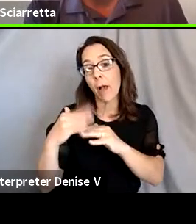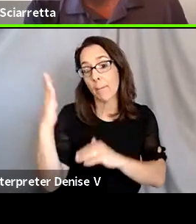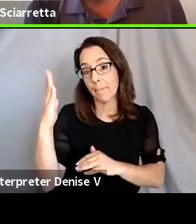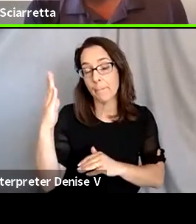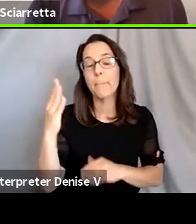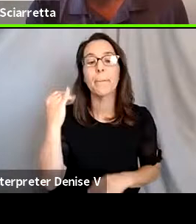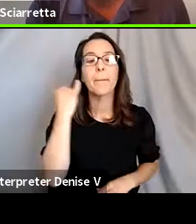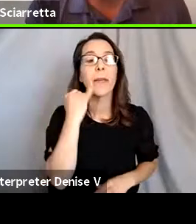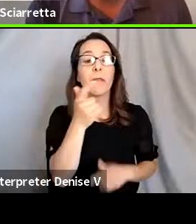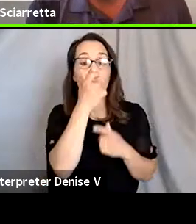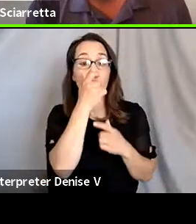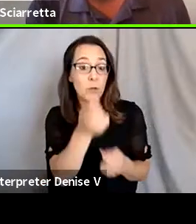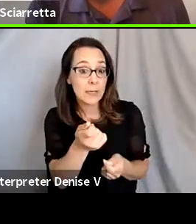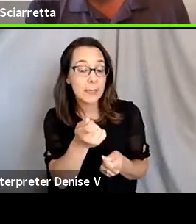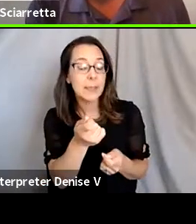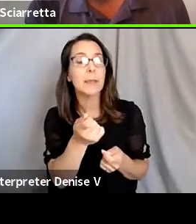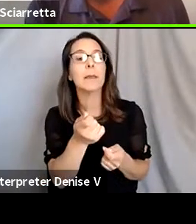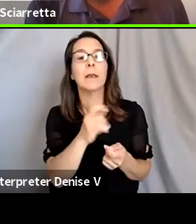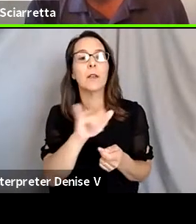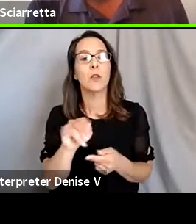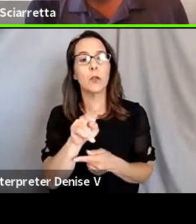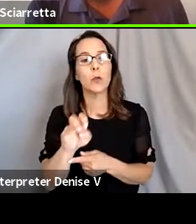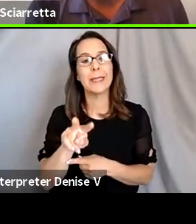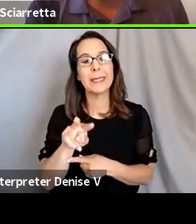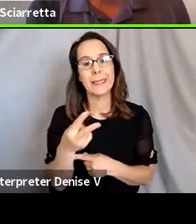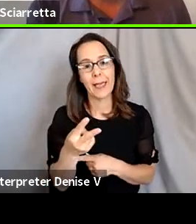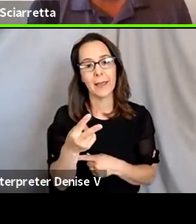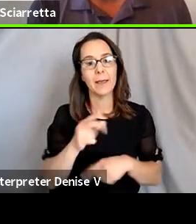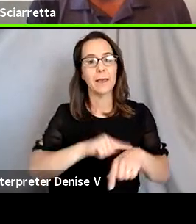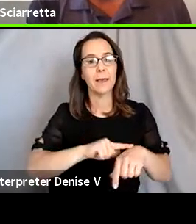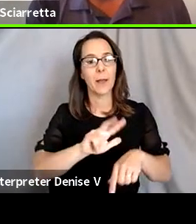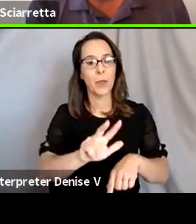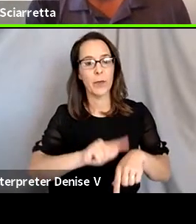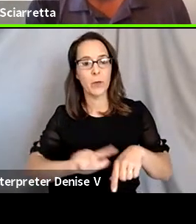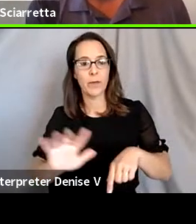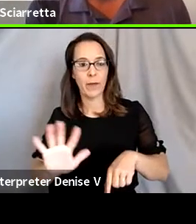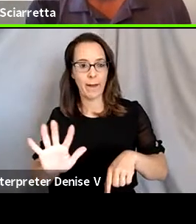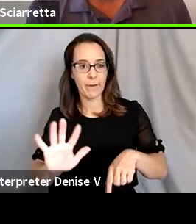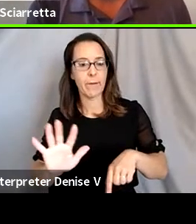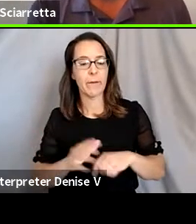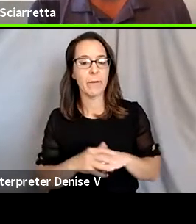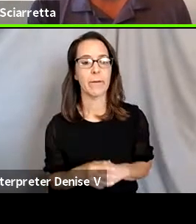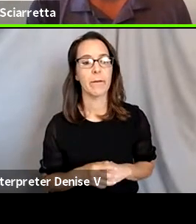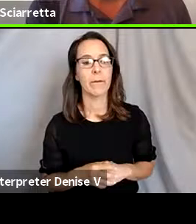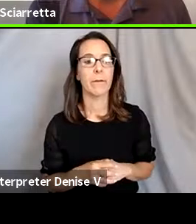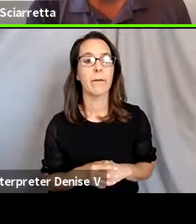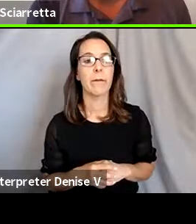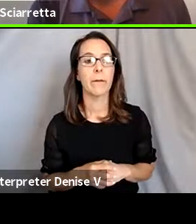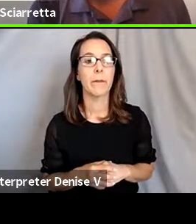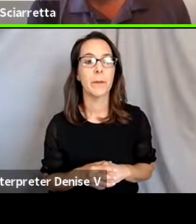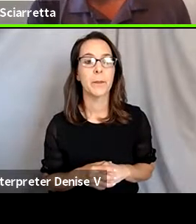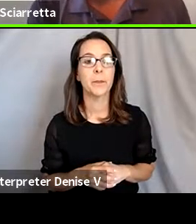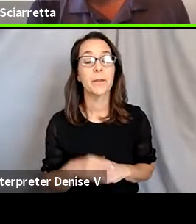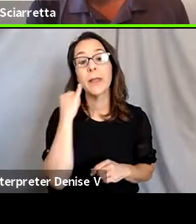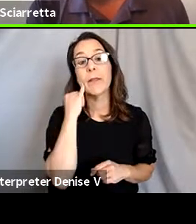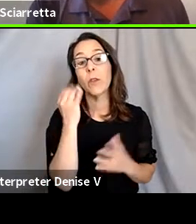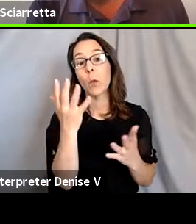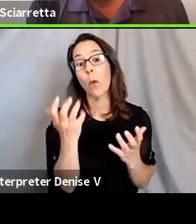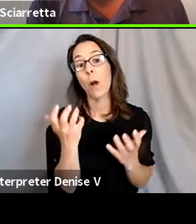that folks are interested in, June 2nd, 3 to 5 p.m. Folks, if you want to get